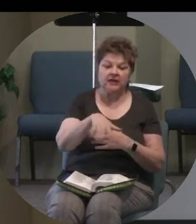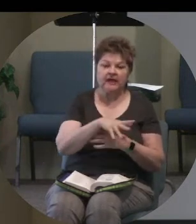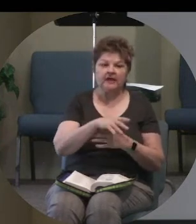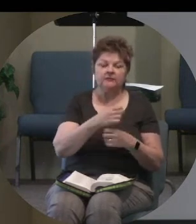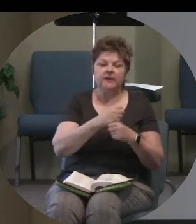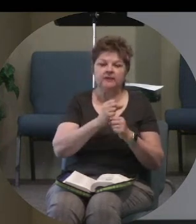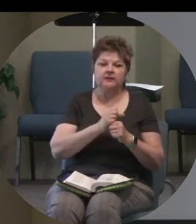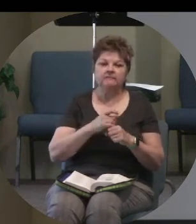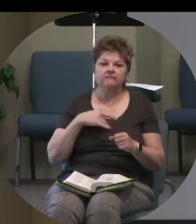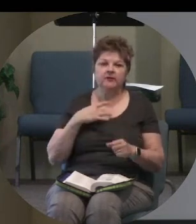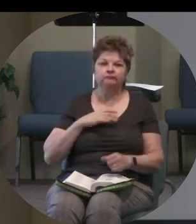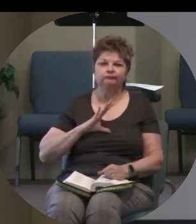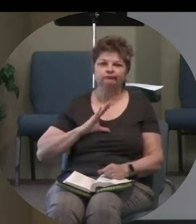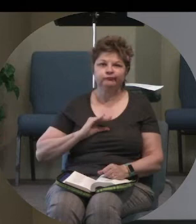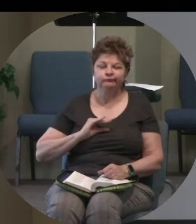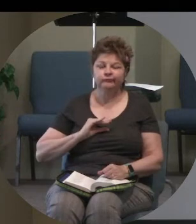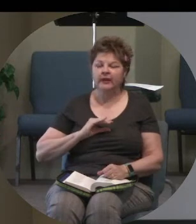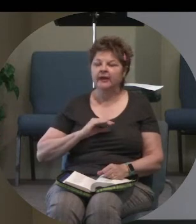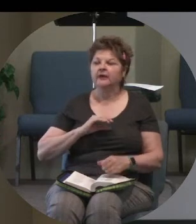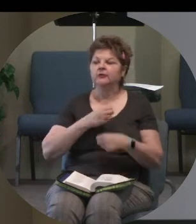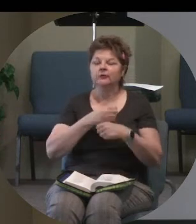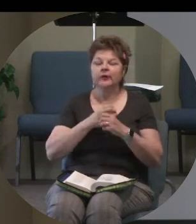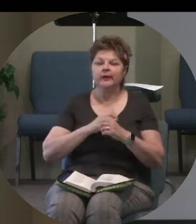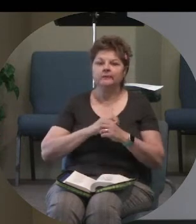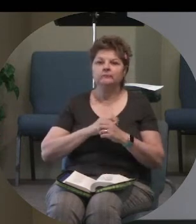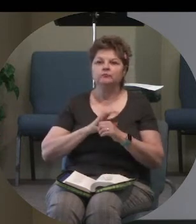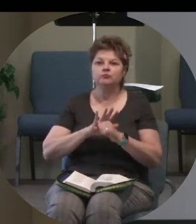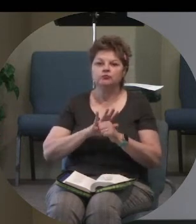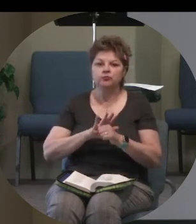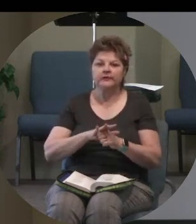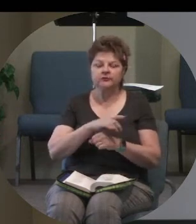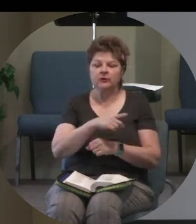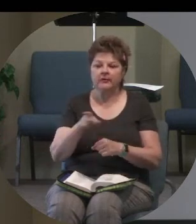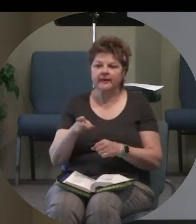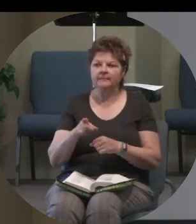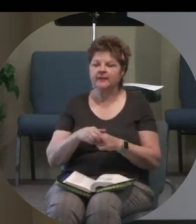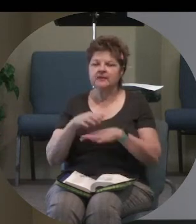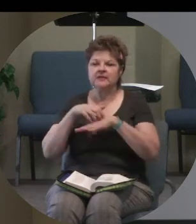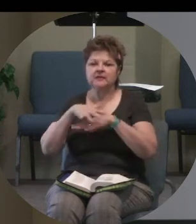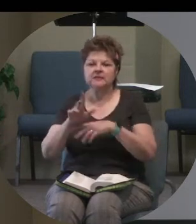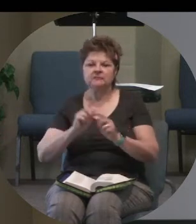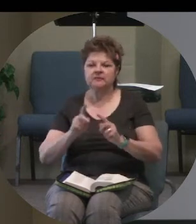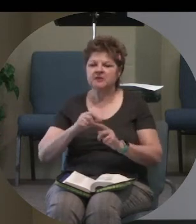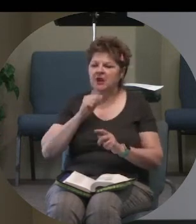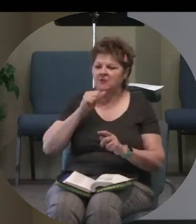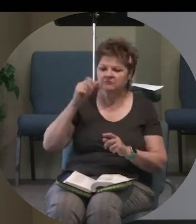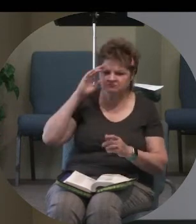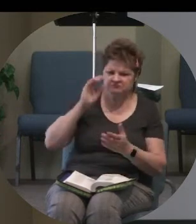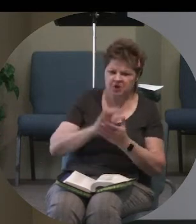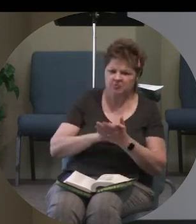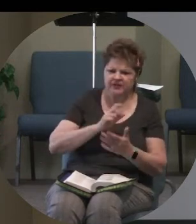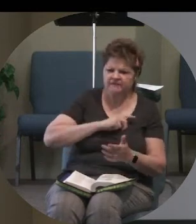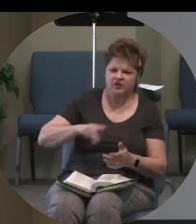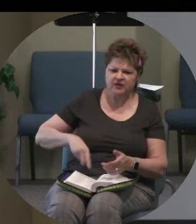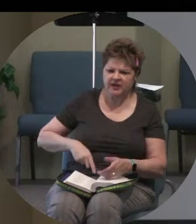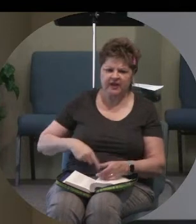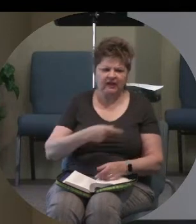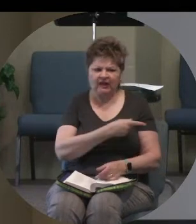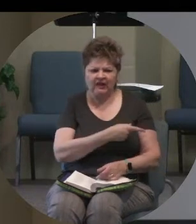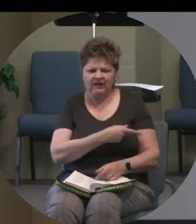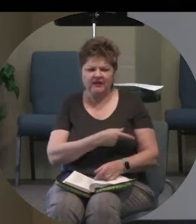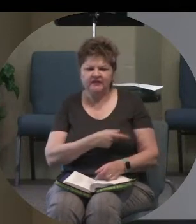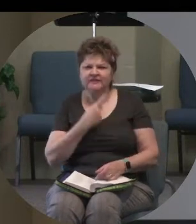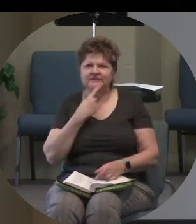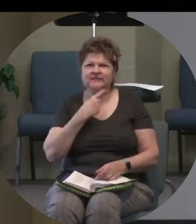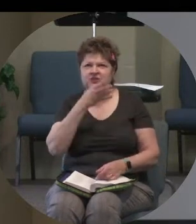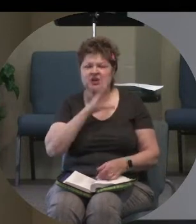them, to create pressure upon them. He's sending people out who are saying, hey, don't believe your king. Your king says that your God is going to save